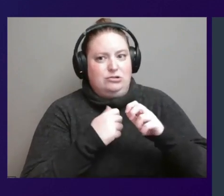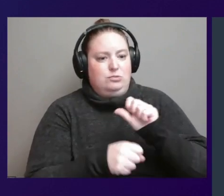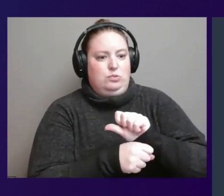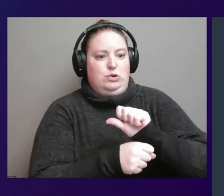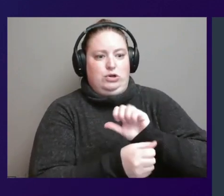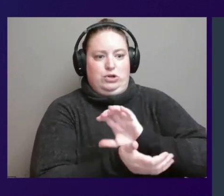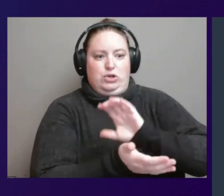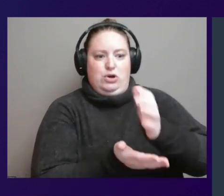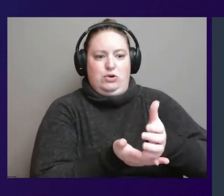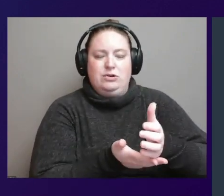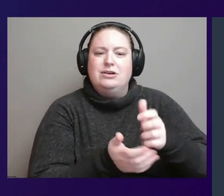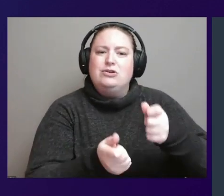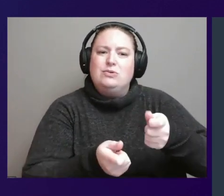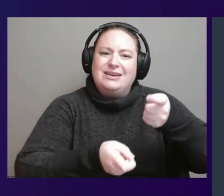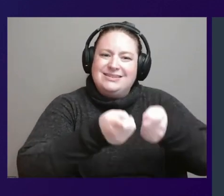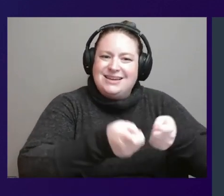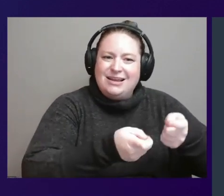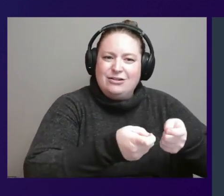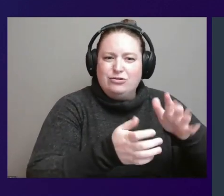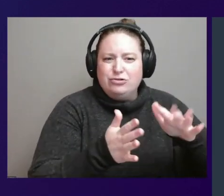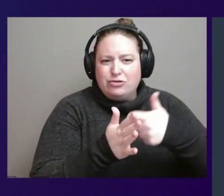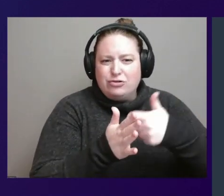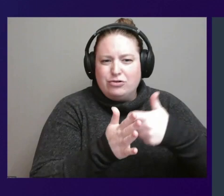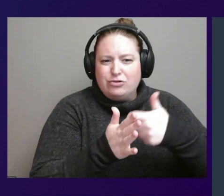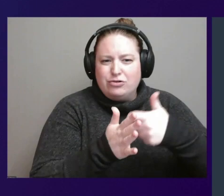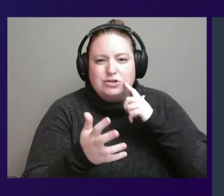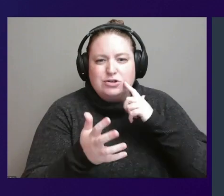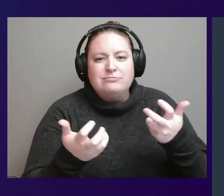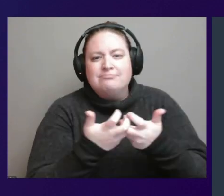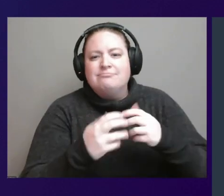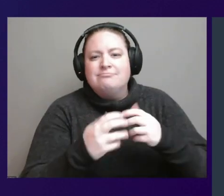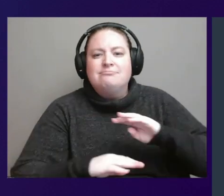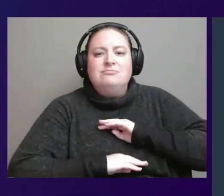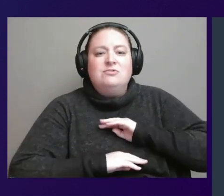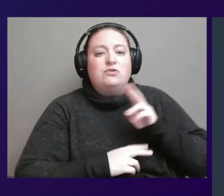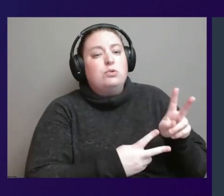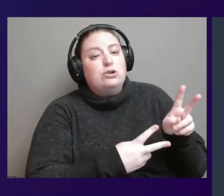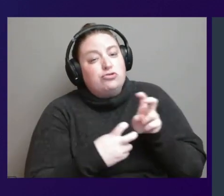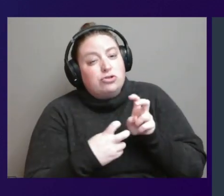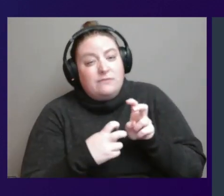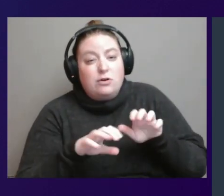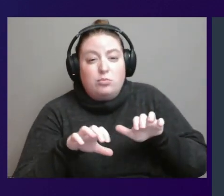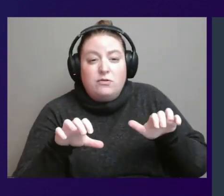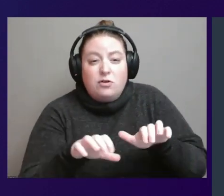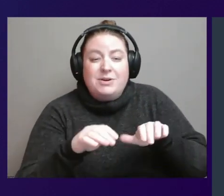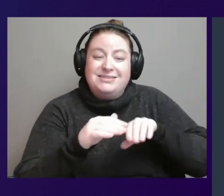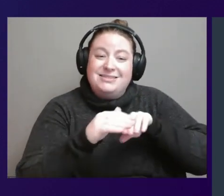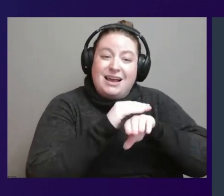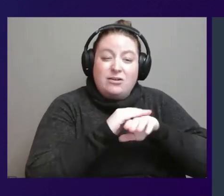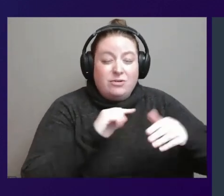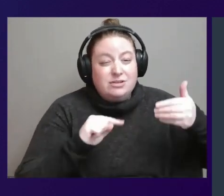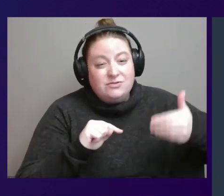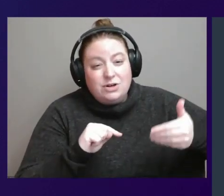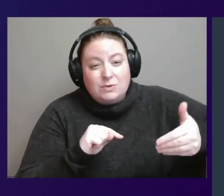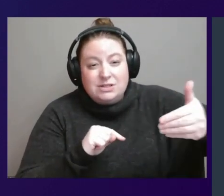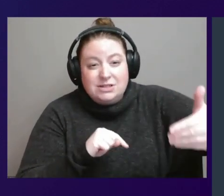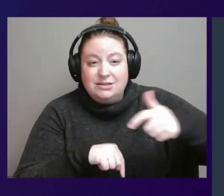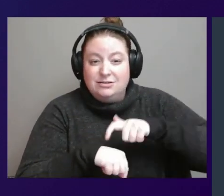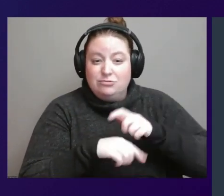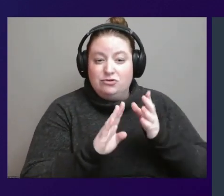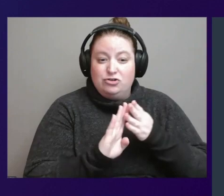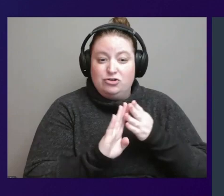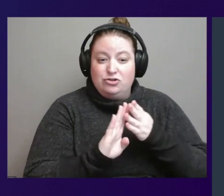so you meet all your requirements for things like retrieval performance, access frequency, and duration. But you don't pay any extra